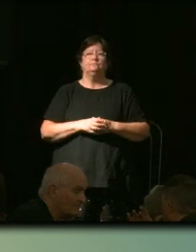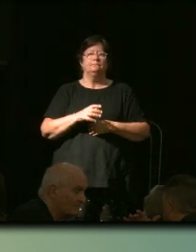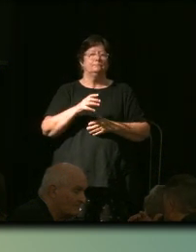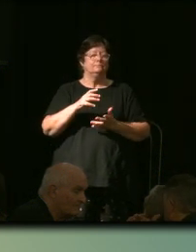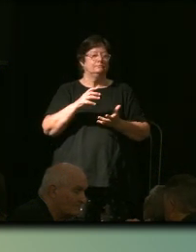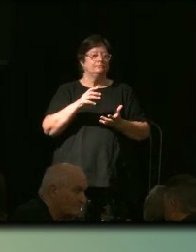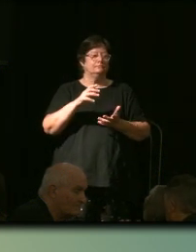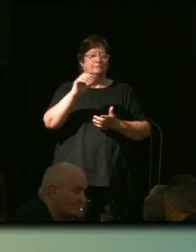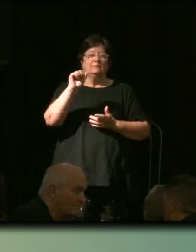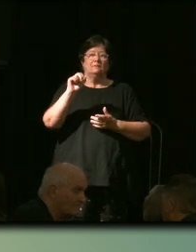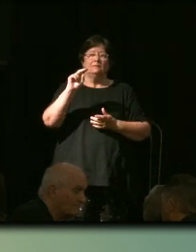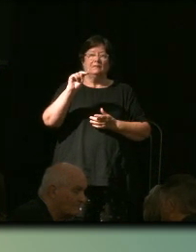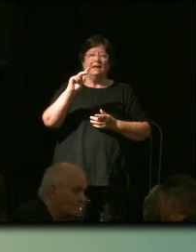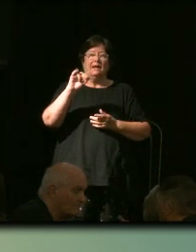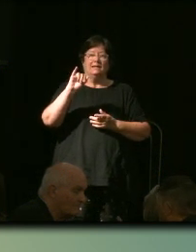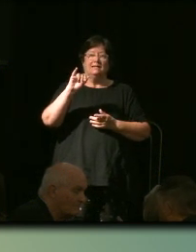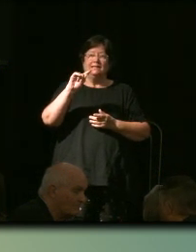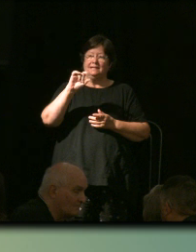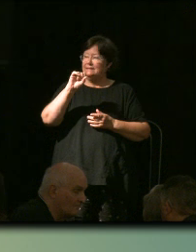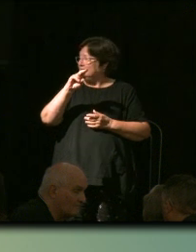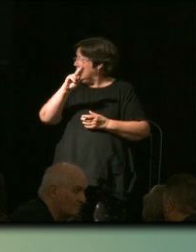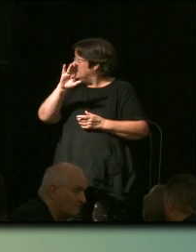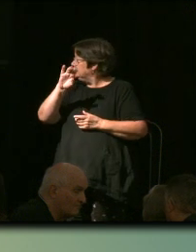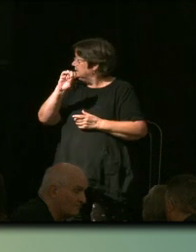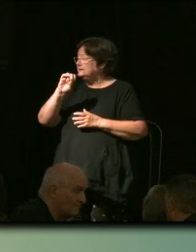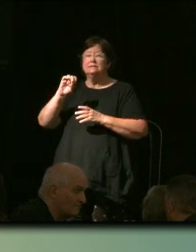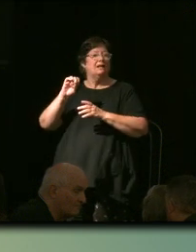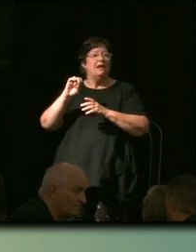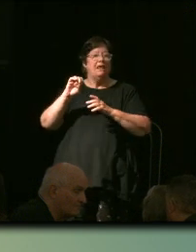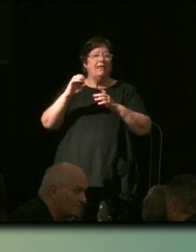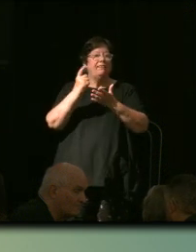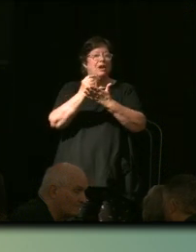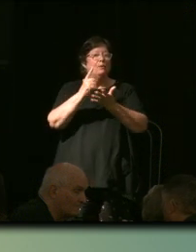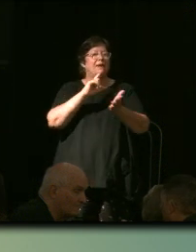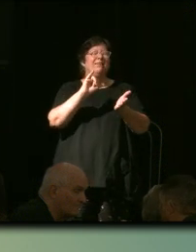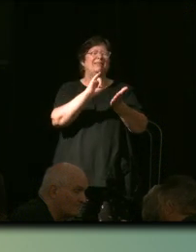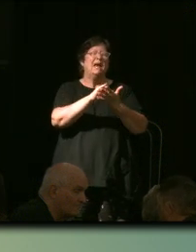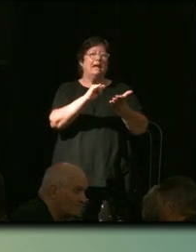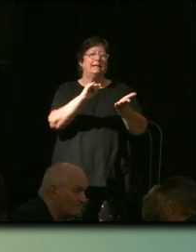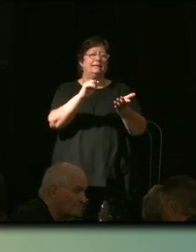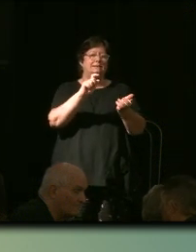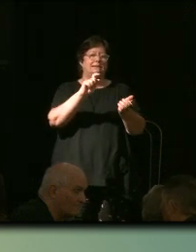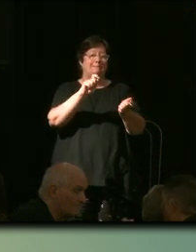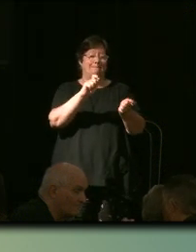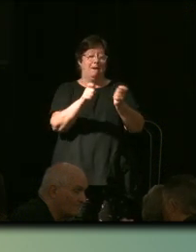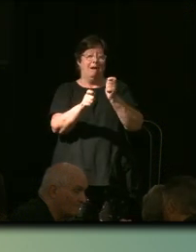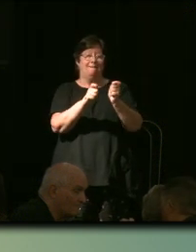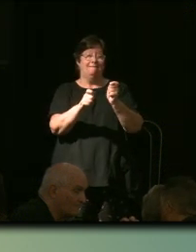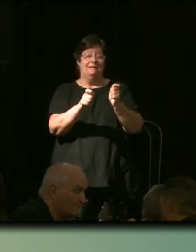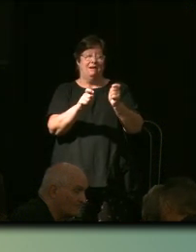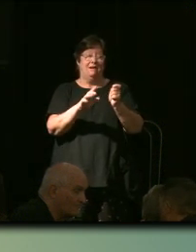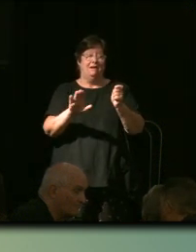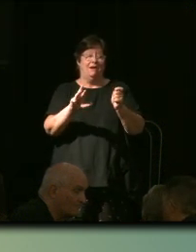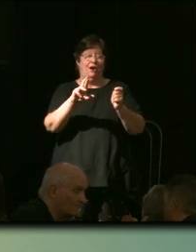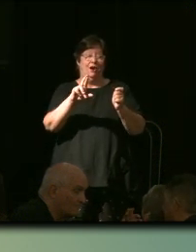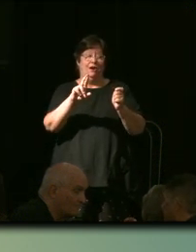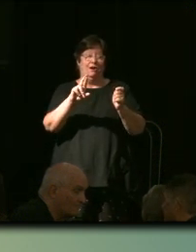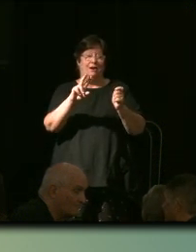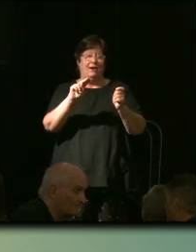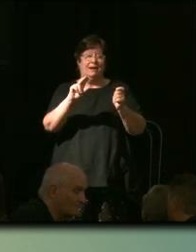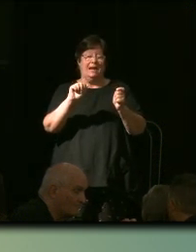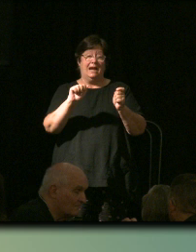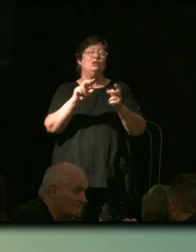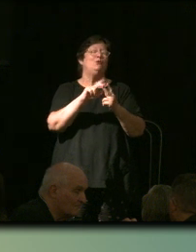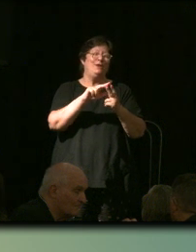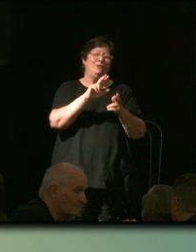Antisense therapy is a method to modify RNA to either slow